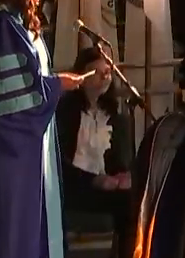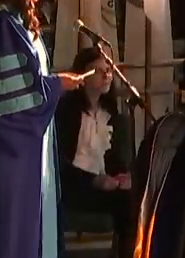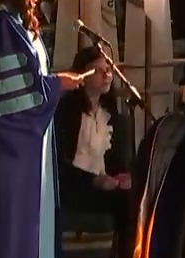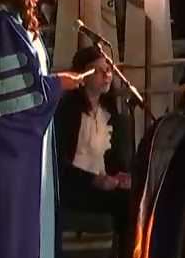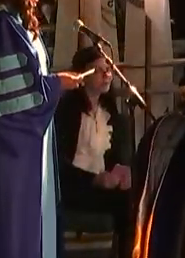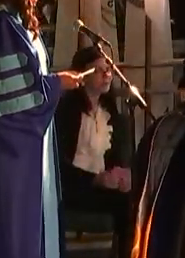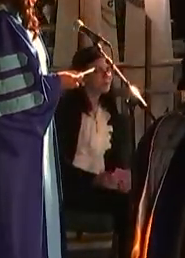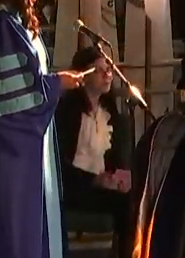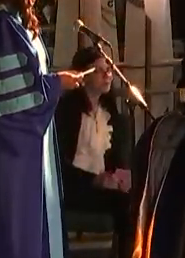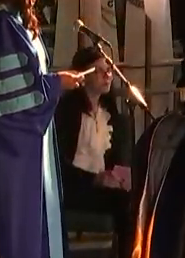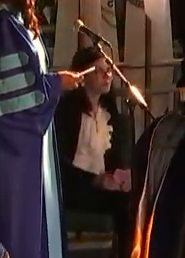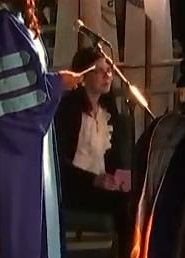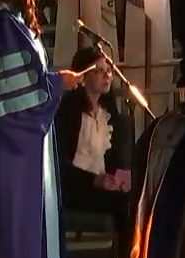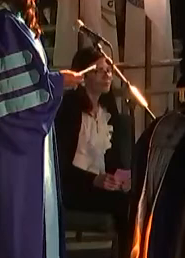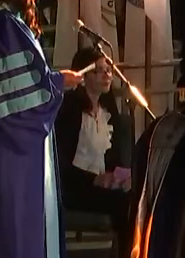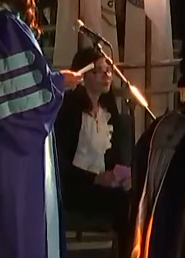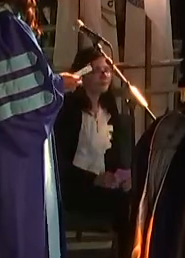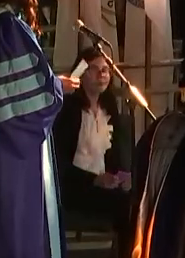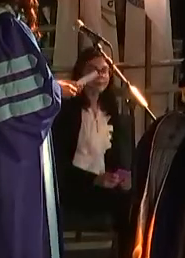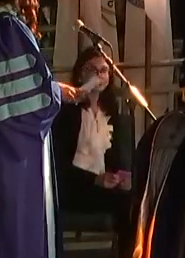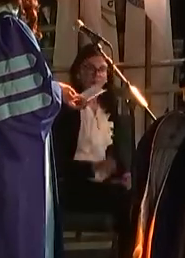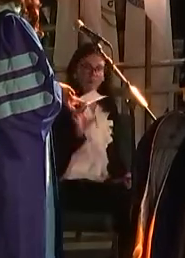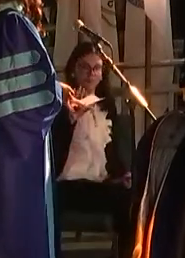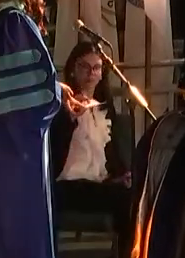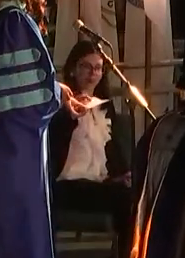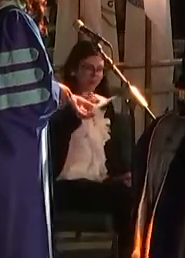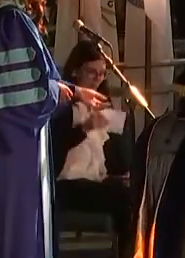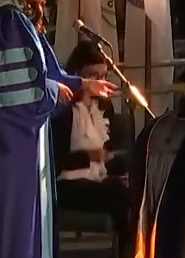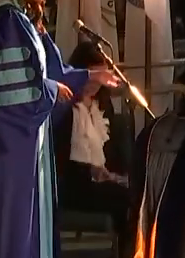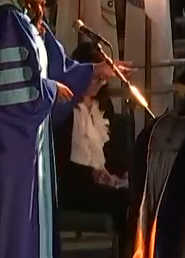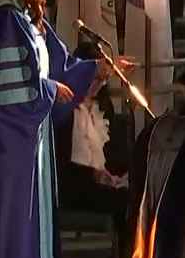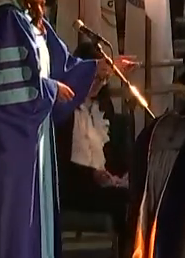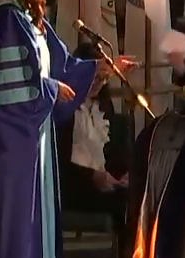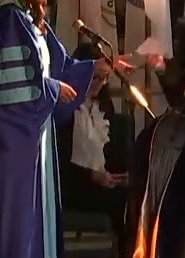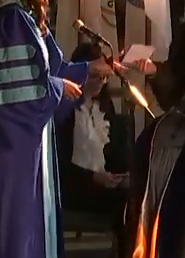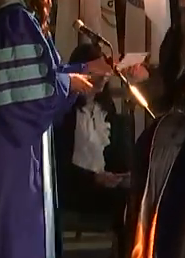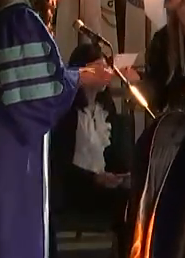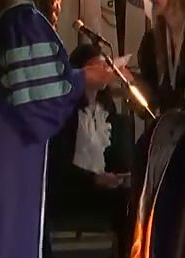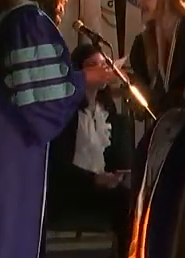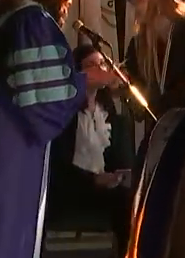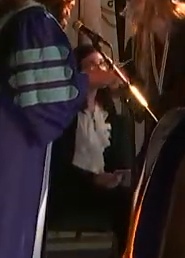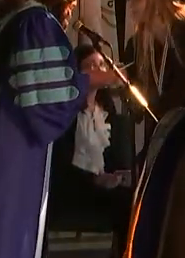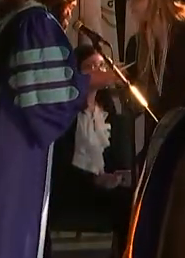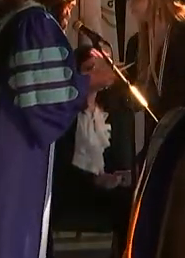Megan Grace Dupuy, magna cum laude.